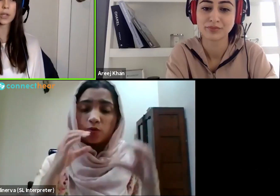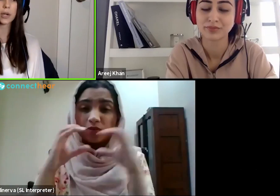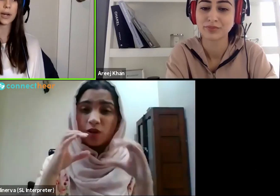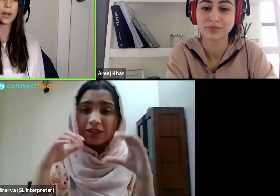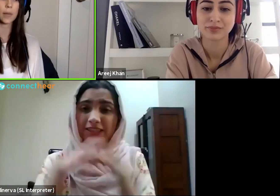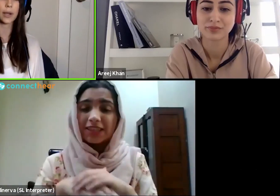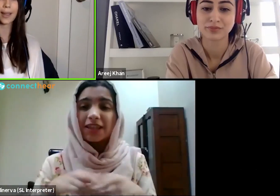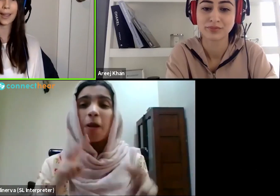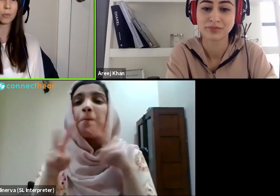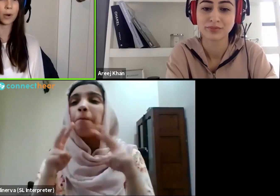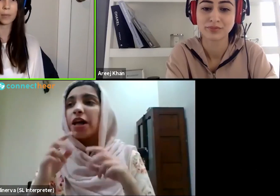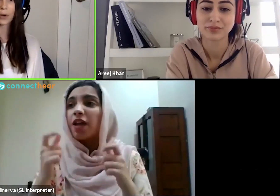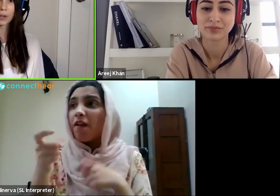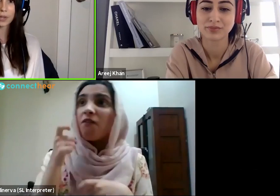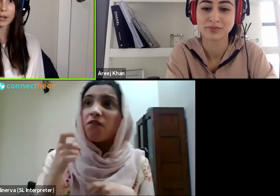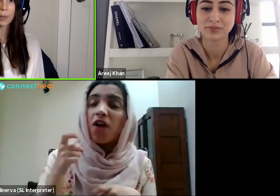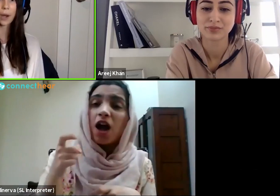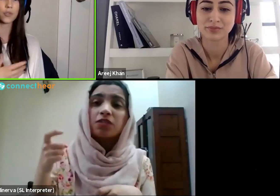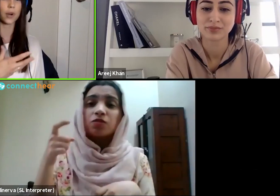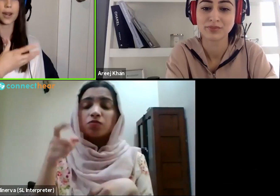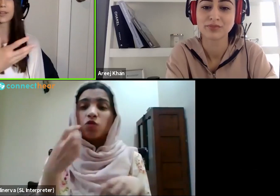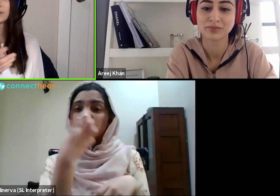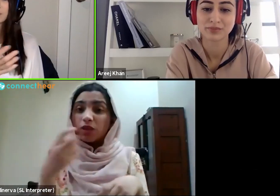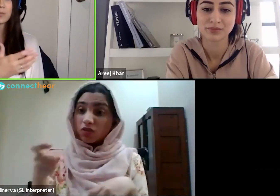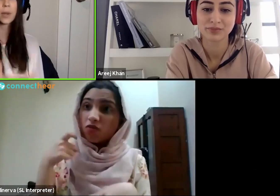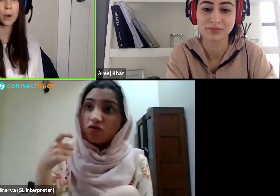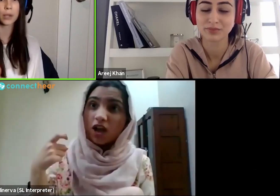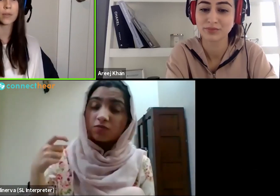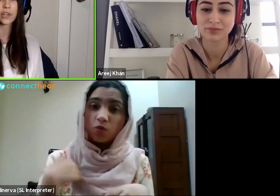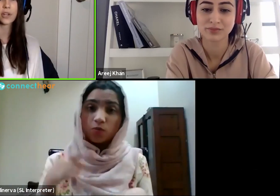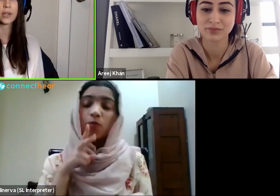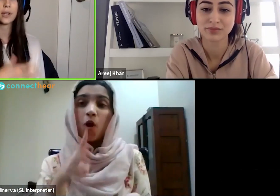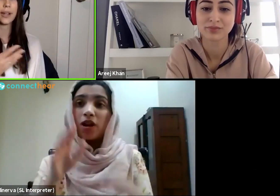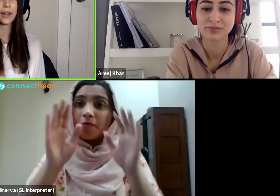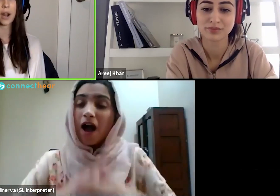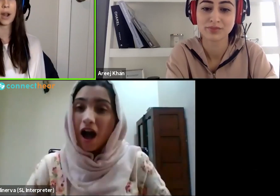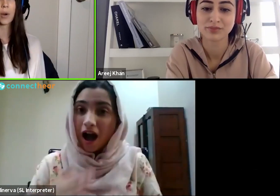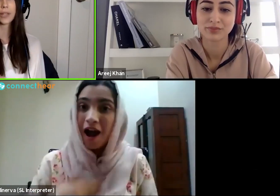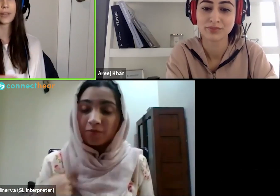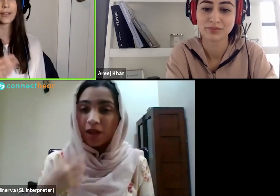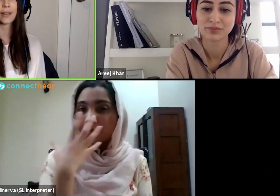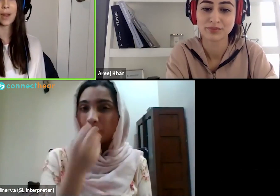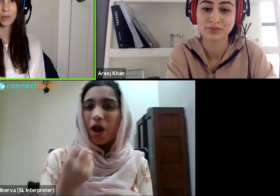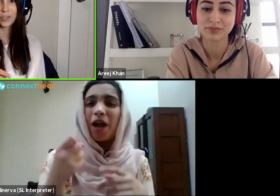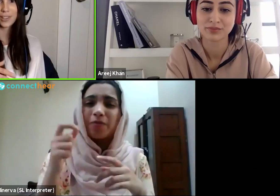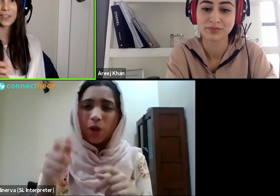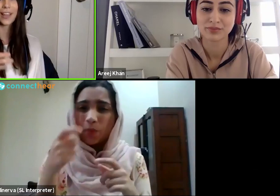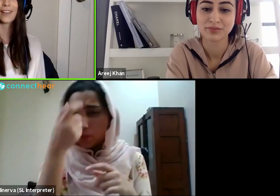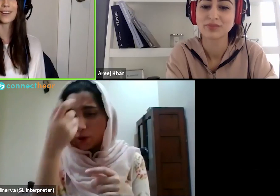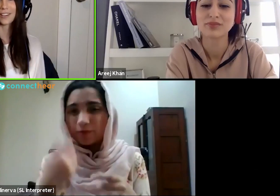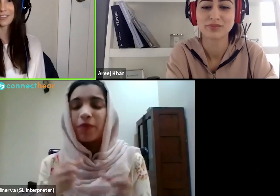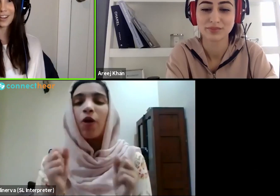each other, and I'd be like, hey, what are y'all talking about? Trying to be a part of the conversation. And I would always get like, never mind, we'll just